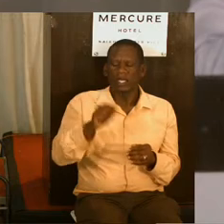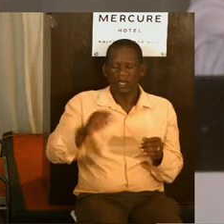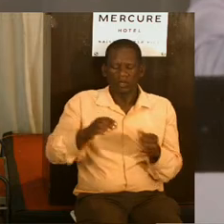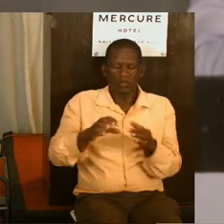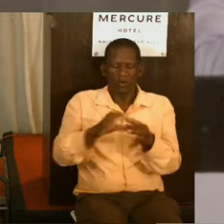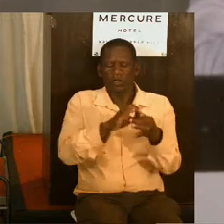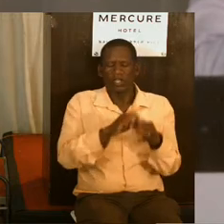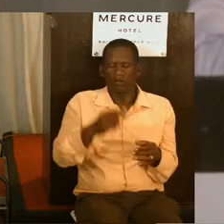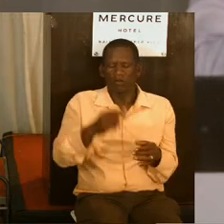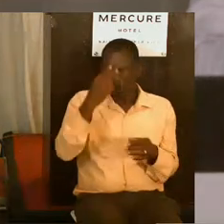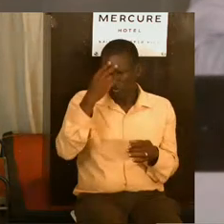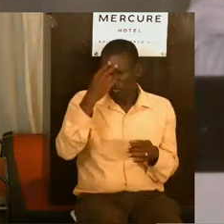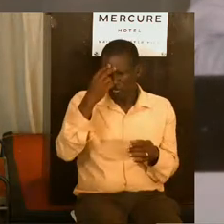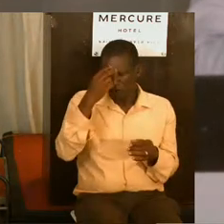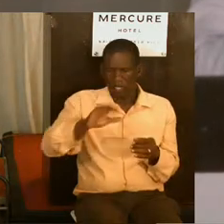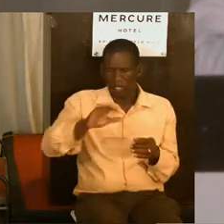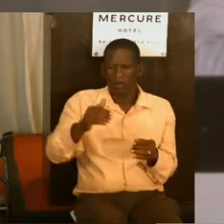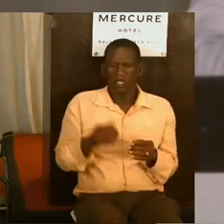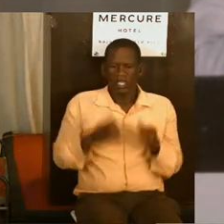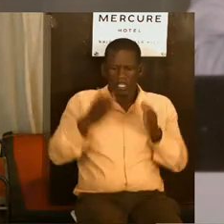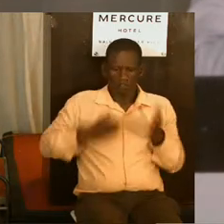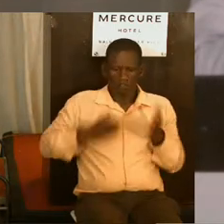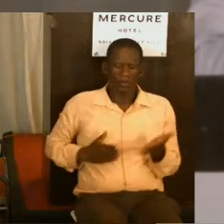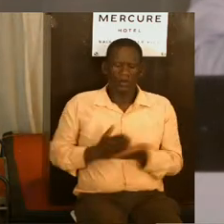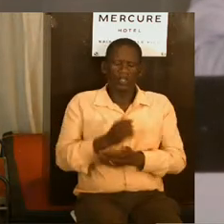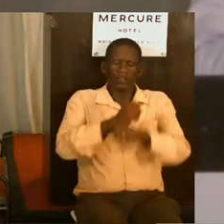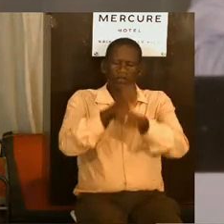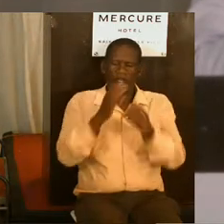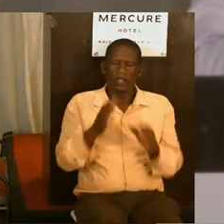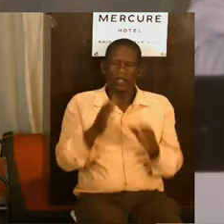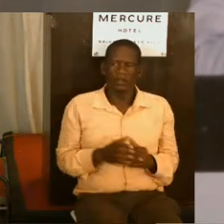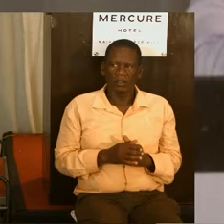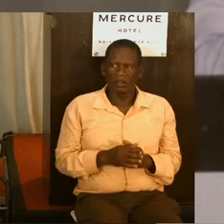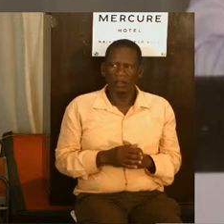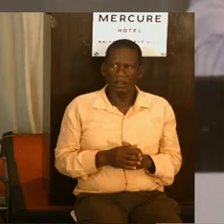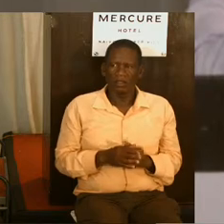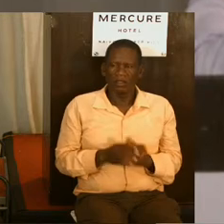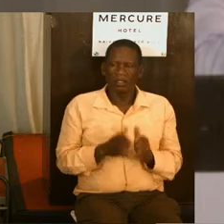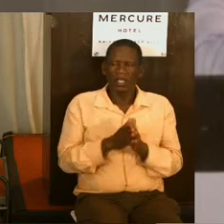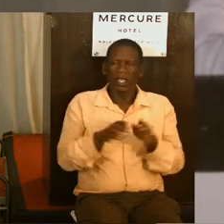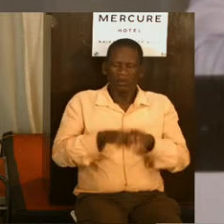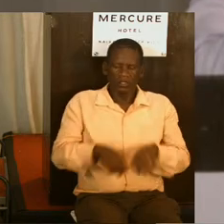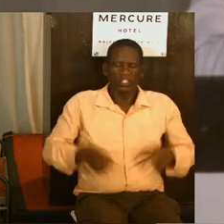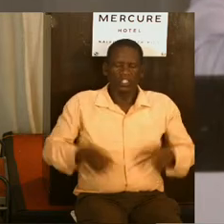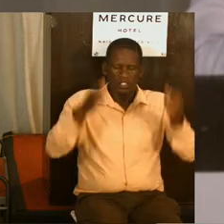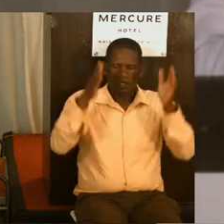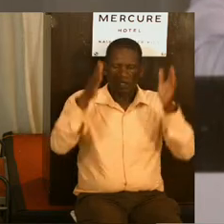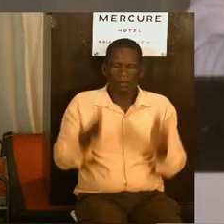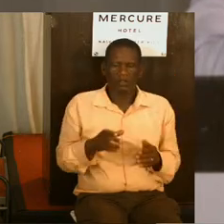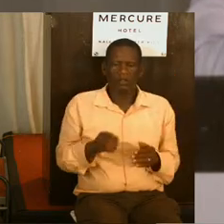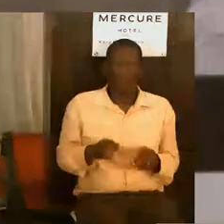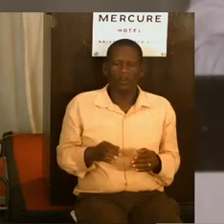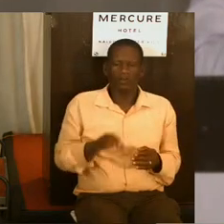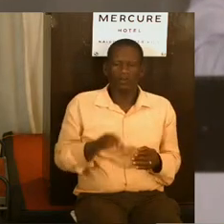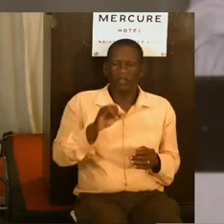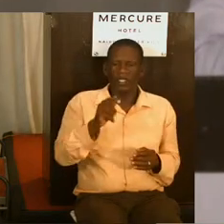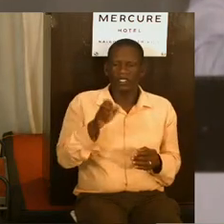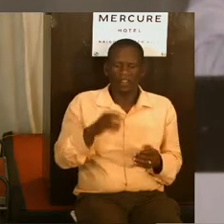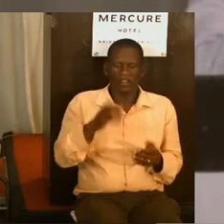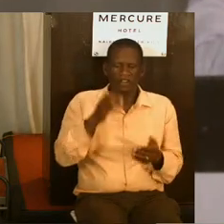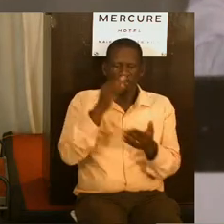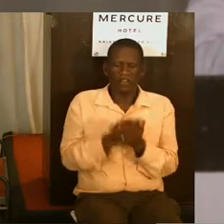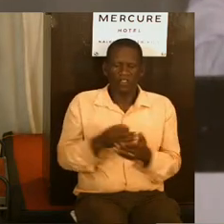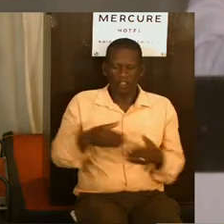County he is a human rights Defender is the chair of the Interfaith